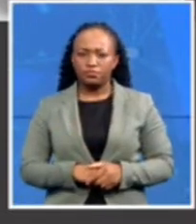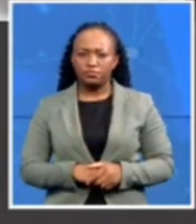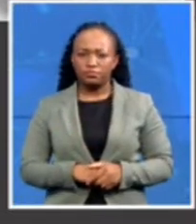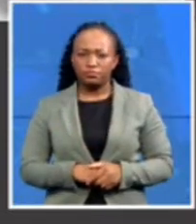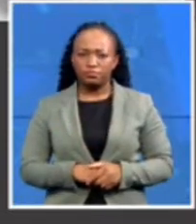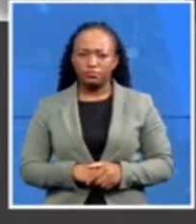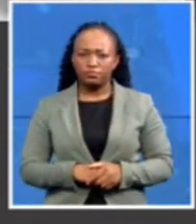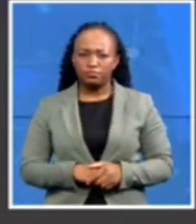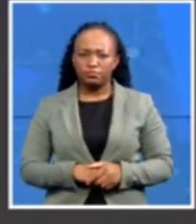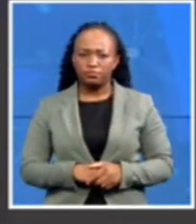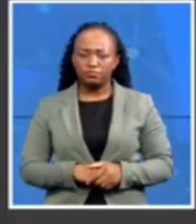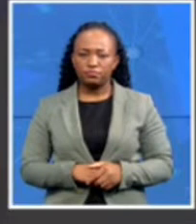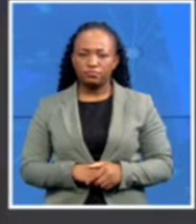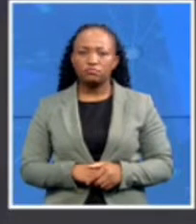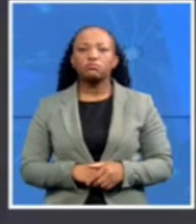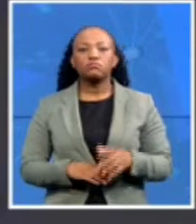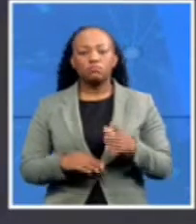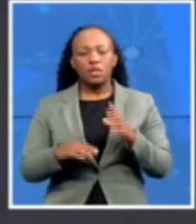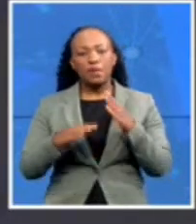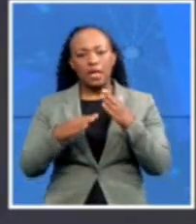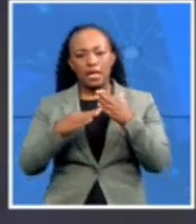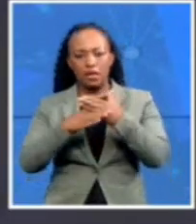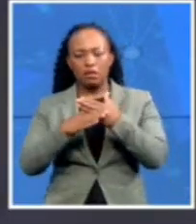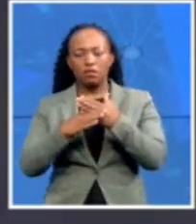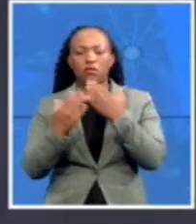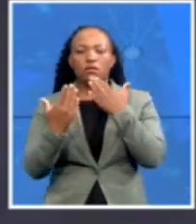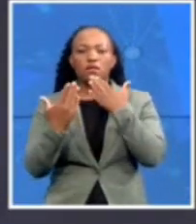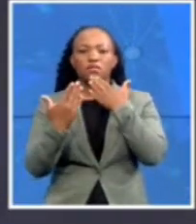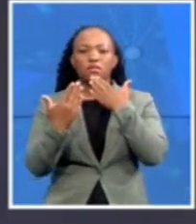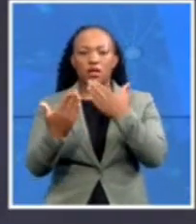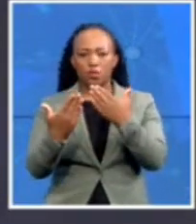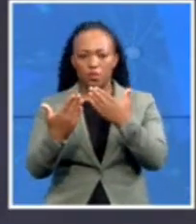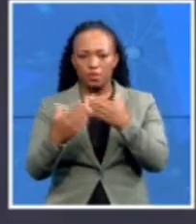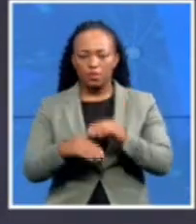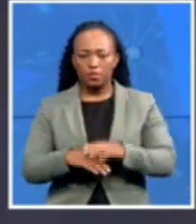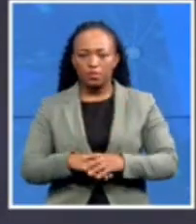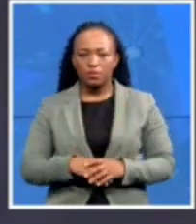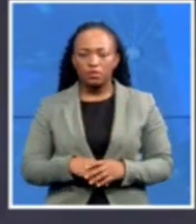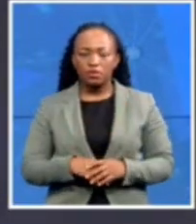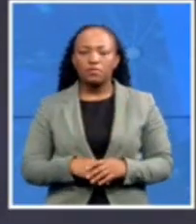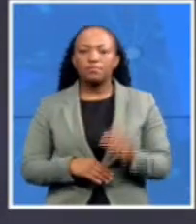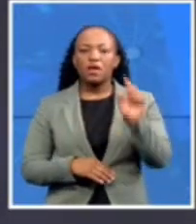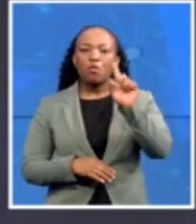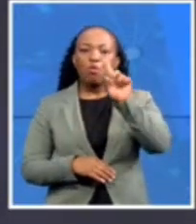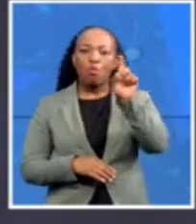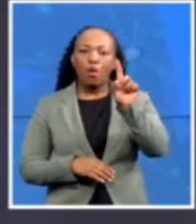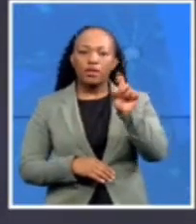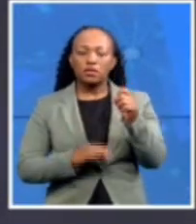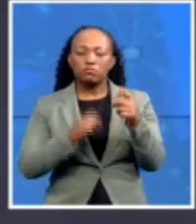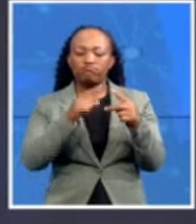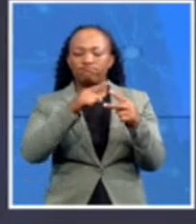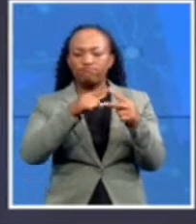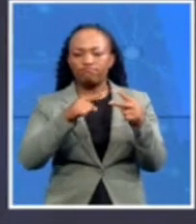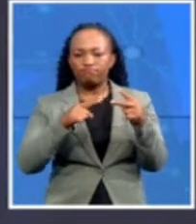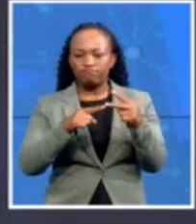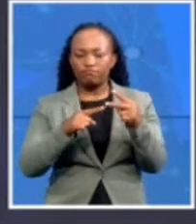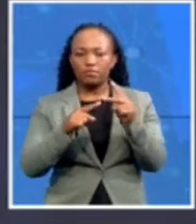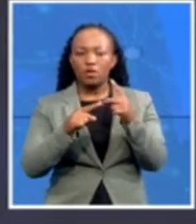you. Yeah, I had 2 questions. One, a quick follow-up on what was said just